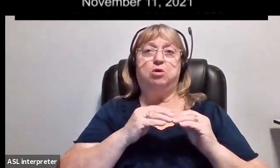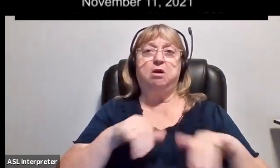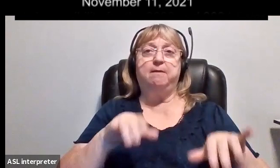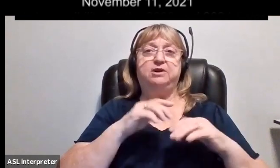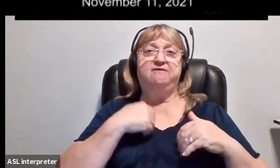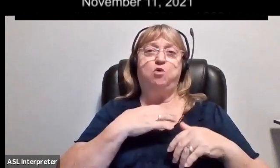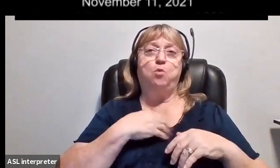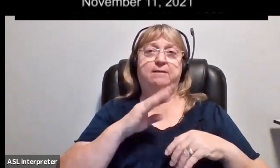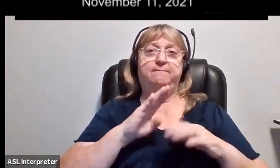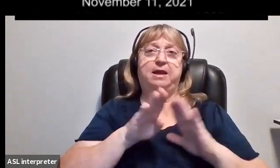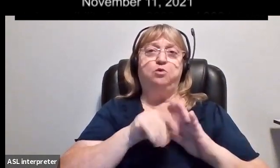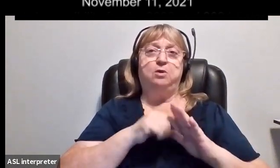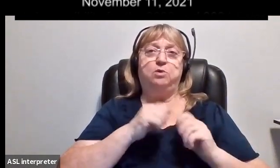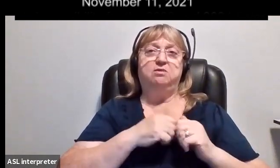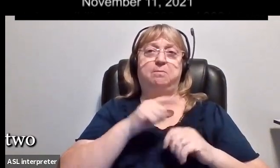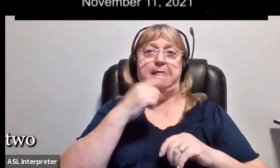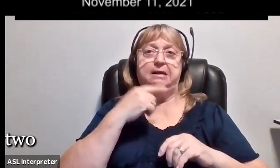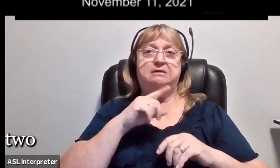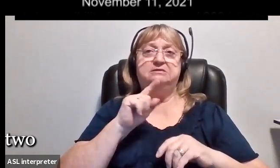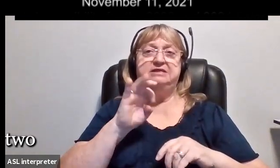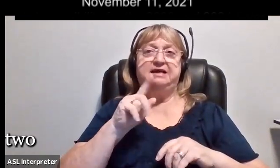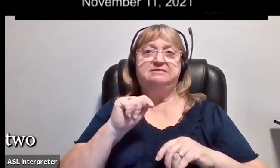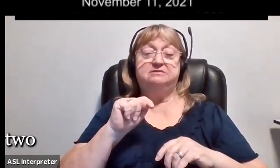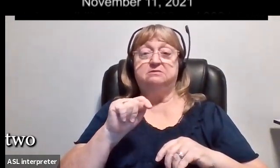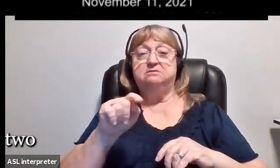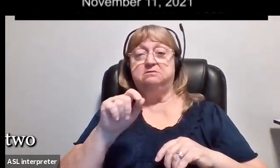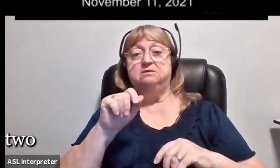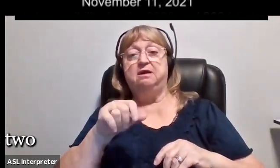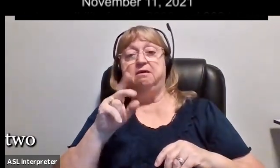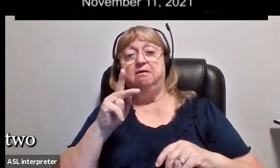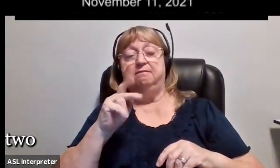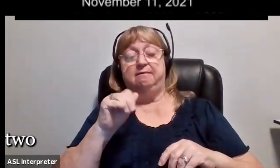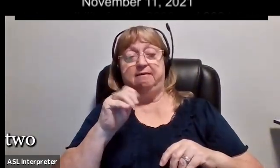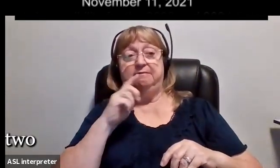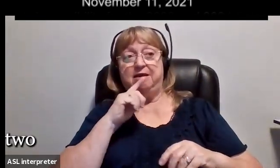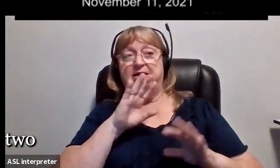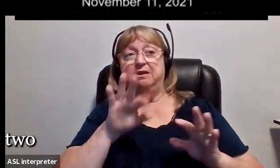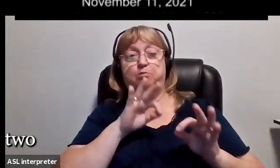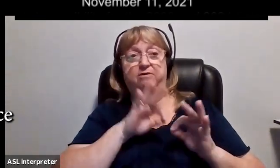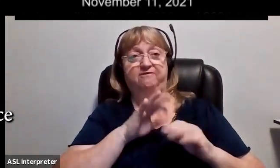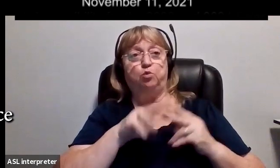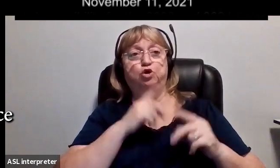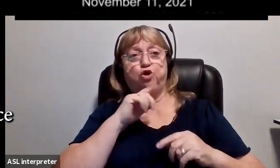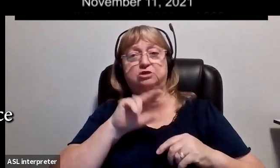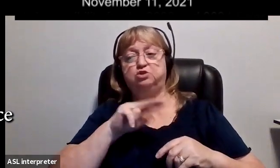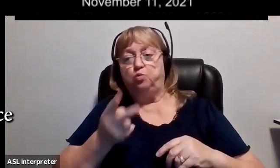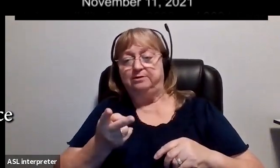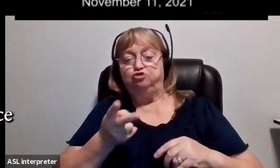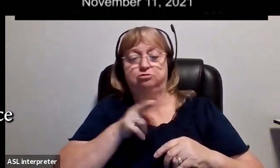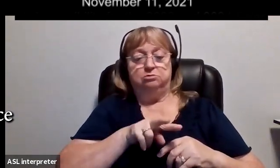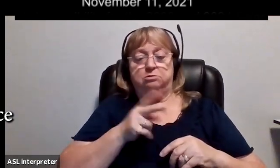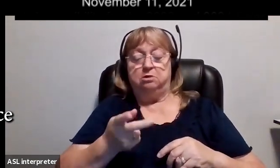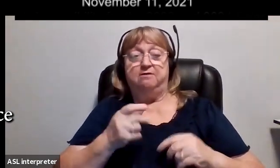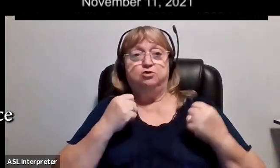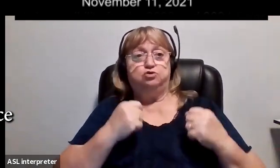Is that correct? Yeah, in an ideal world, you would be able to switch between the two because there is a strong